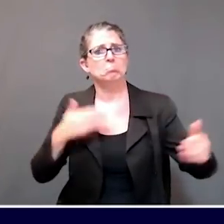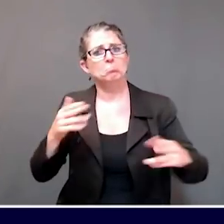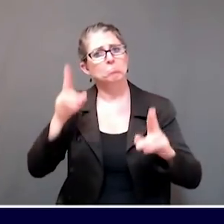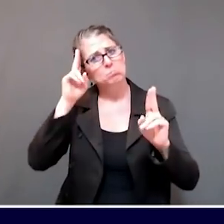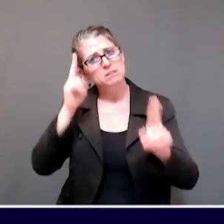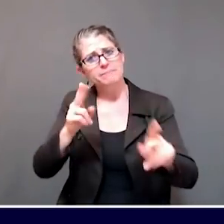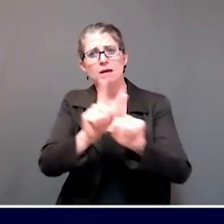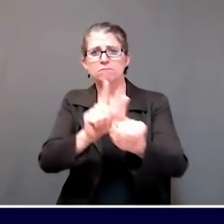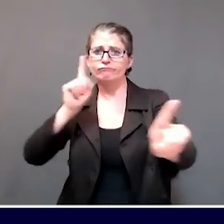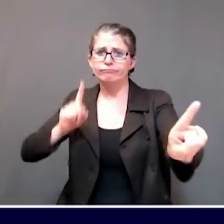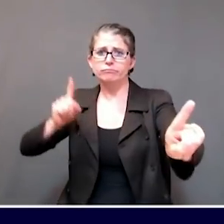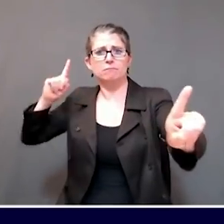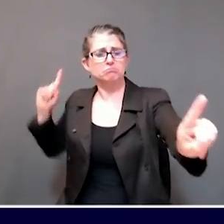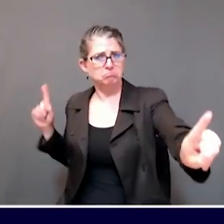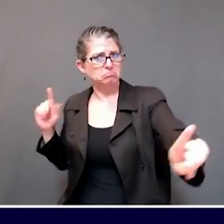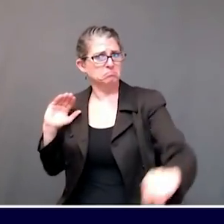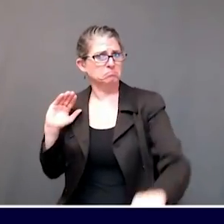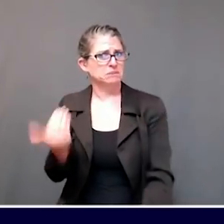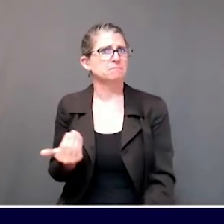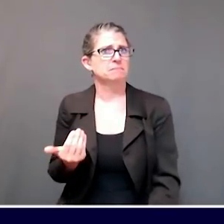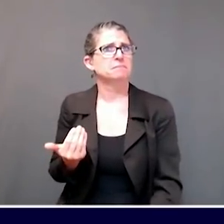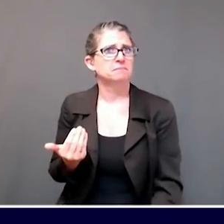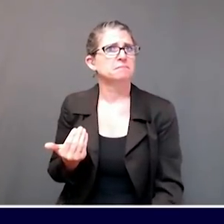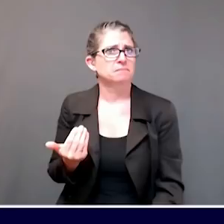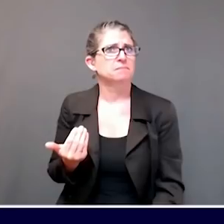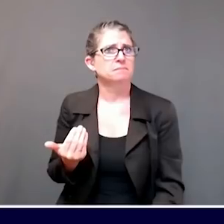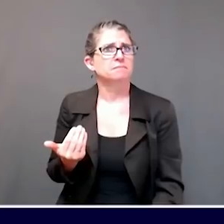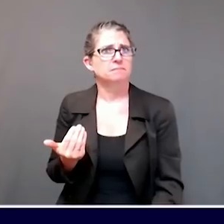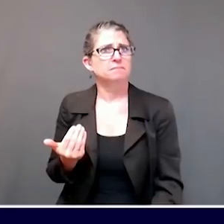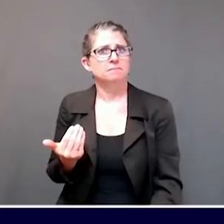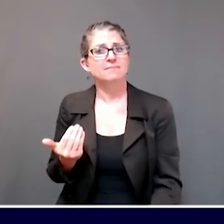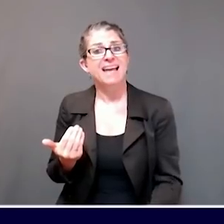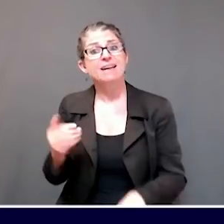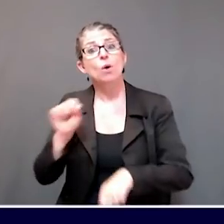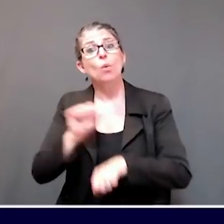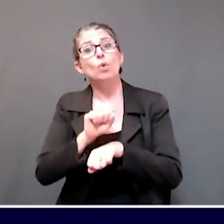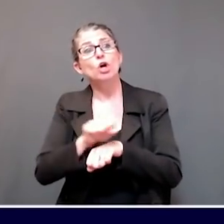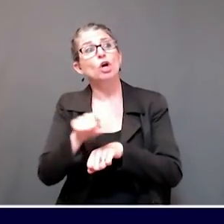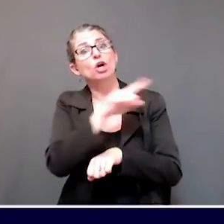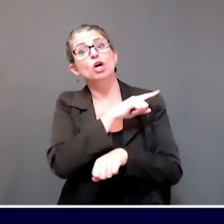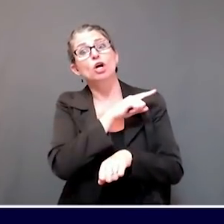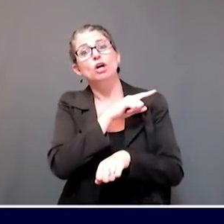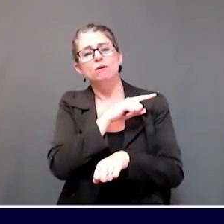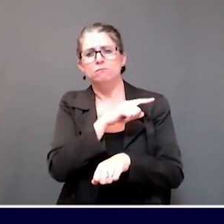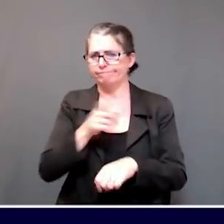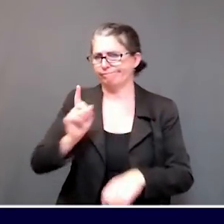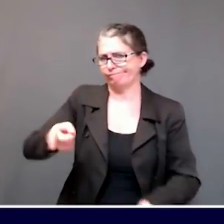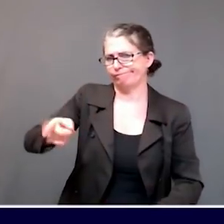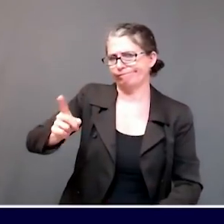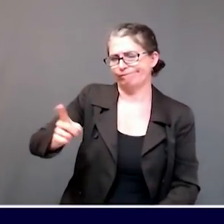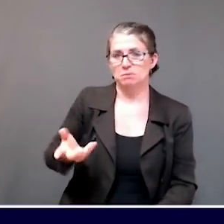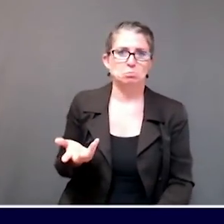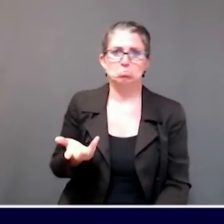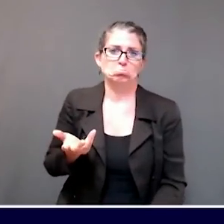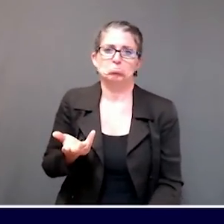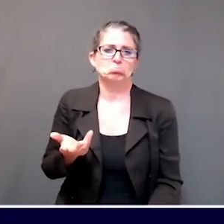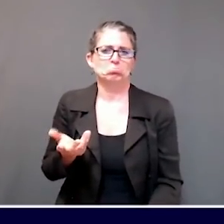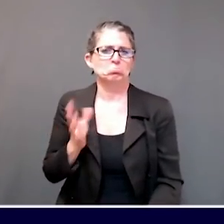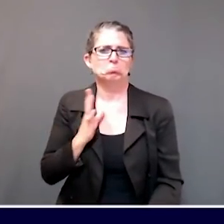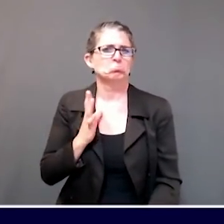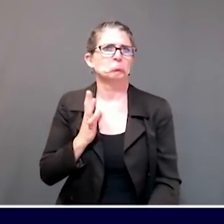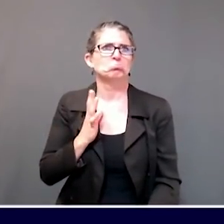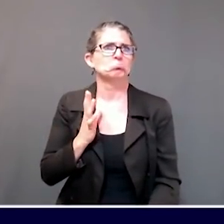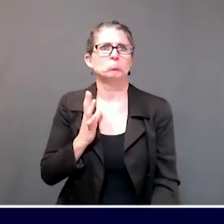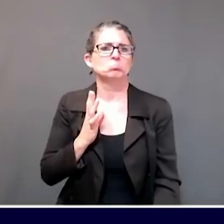pretty strict disciplinarians. But I think with paper reporting, about